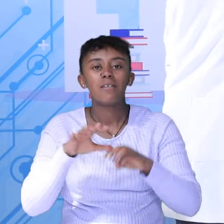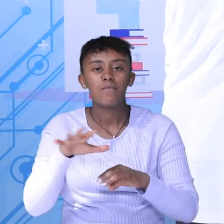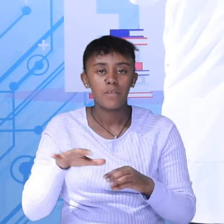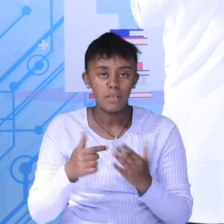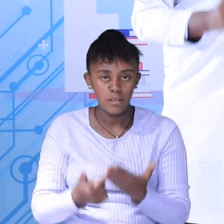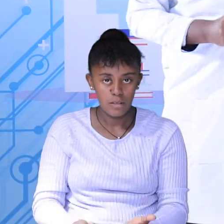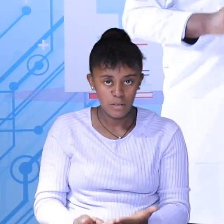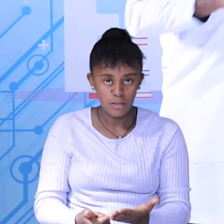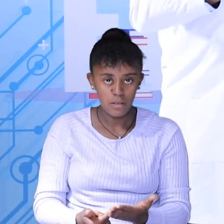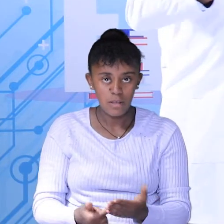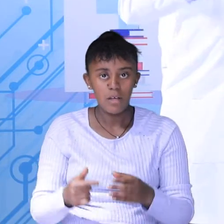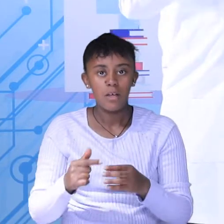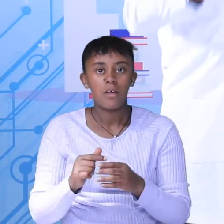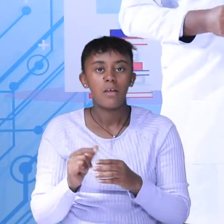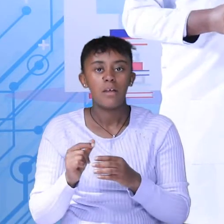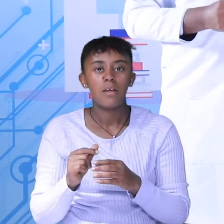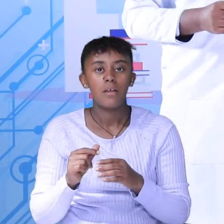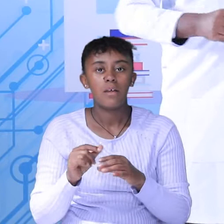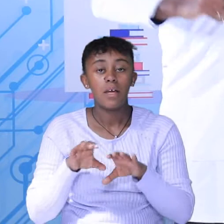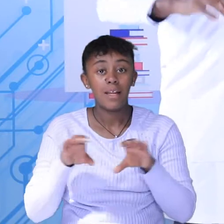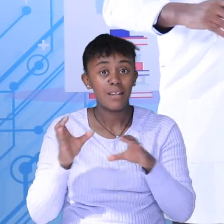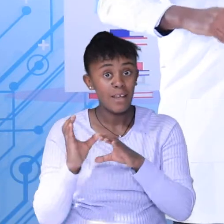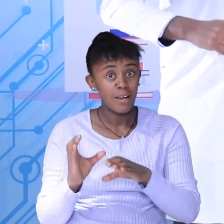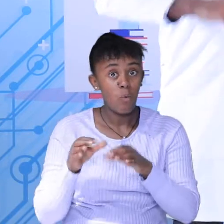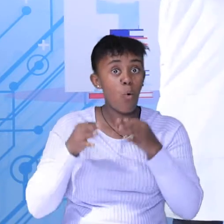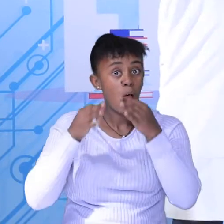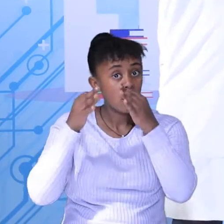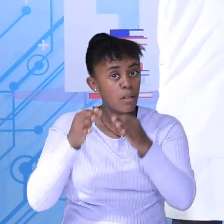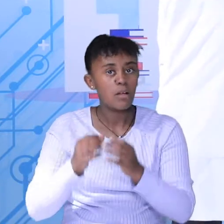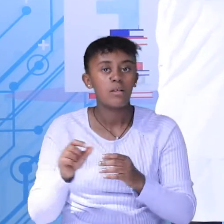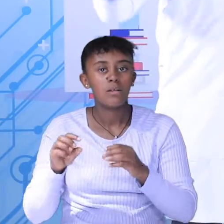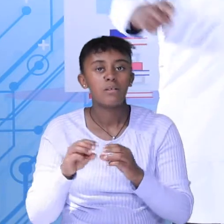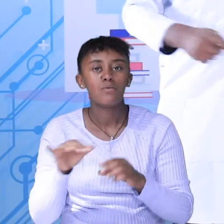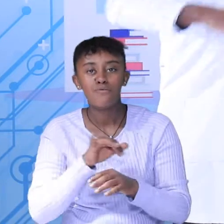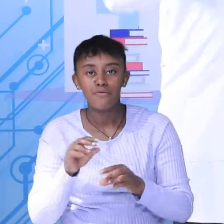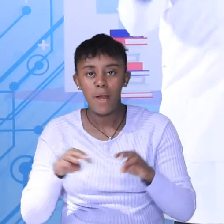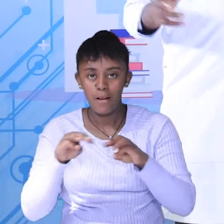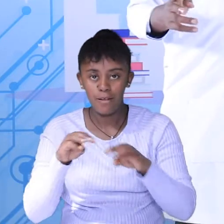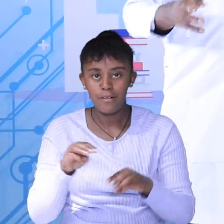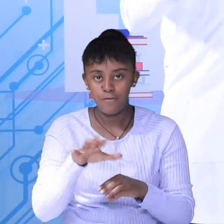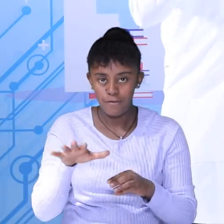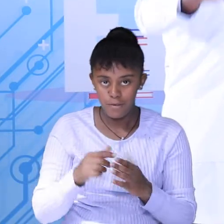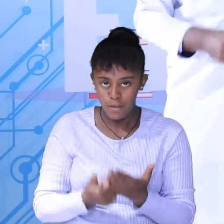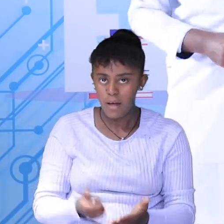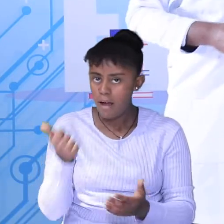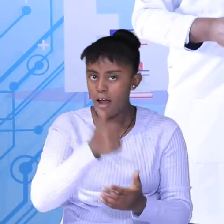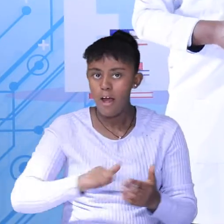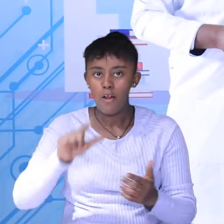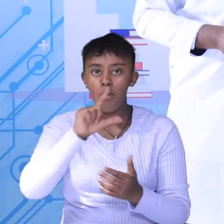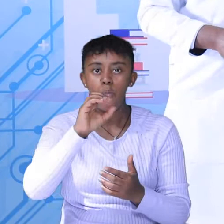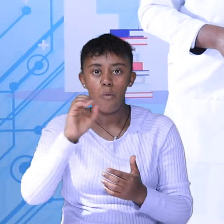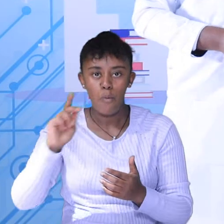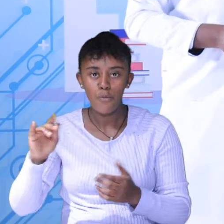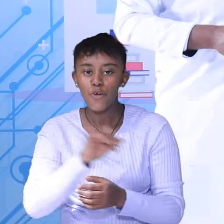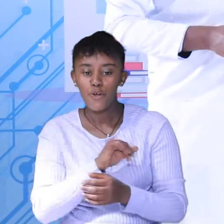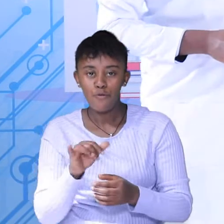conductor is immersed into a uniform magnetic field? What if rectangular loop or any other loop is immersed into a